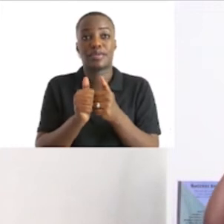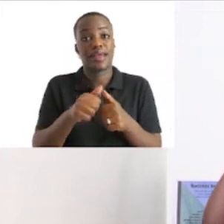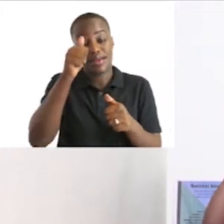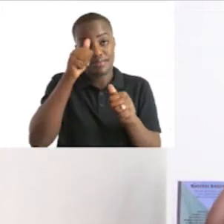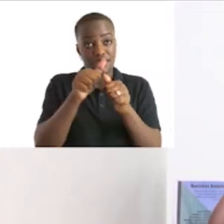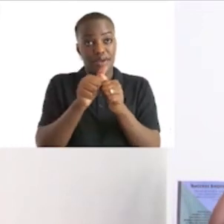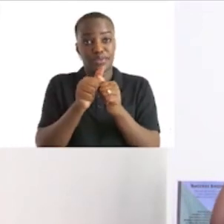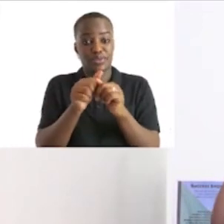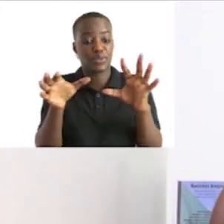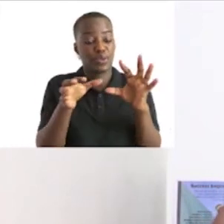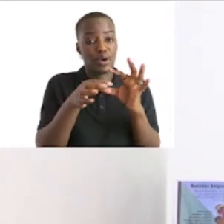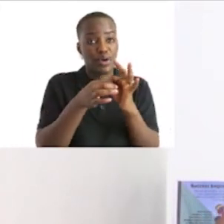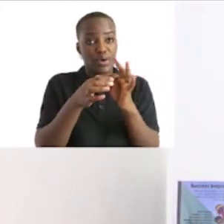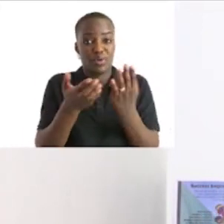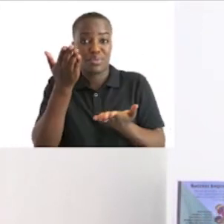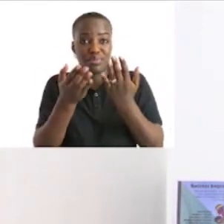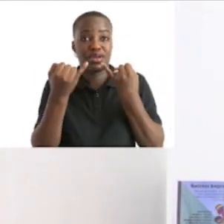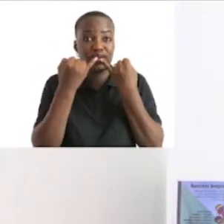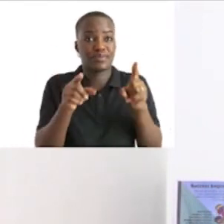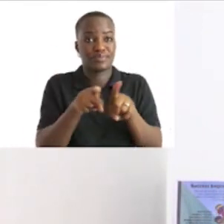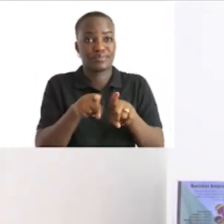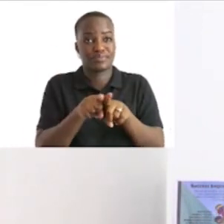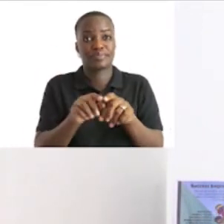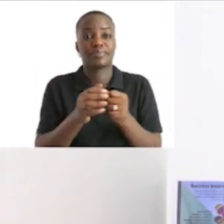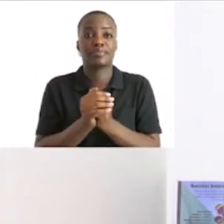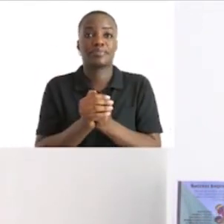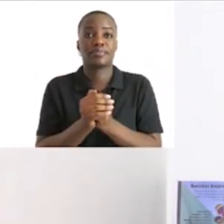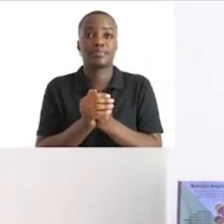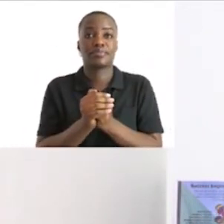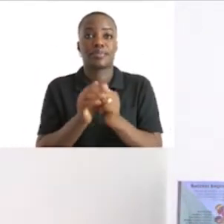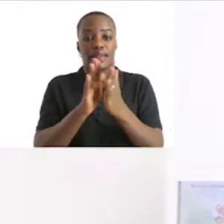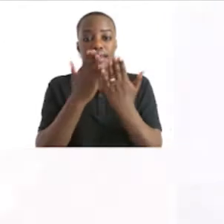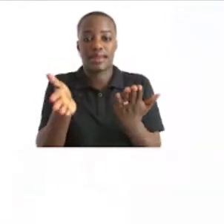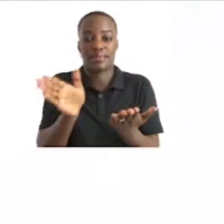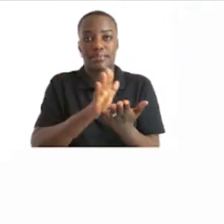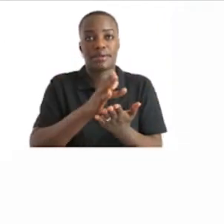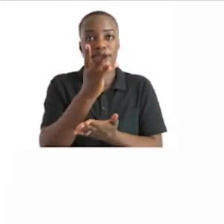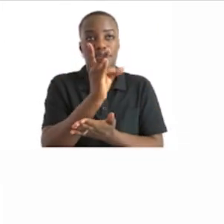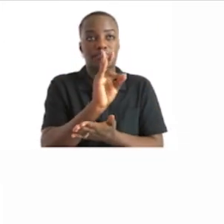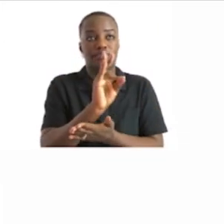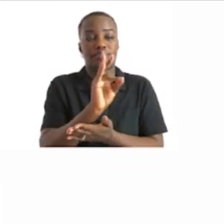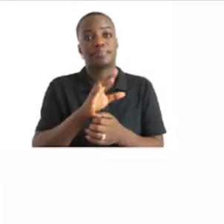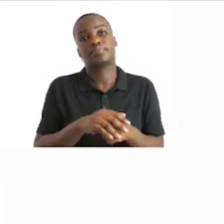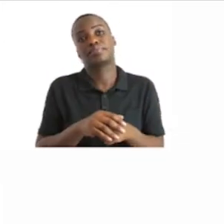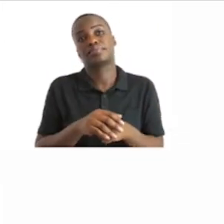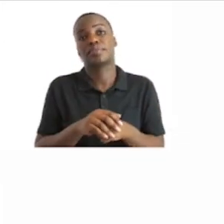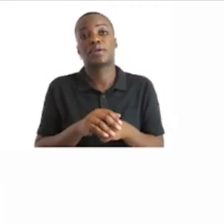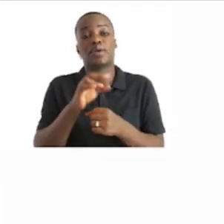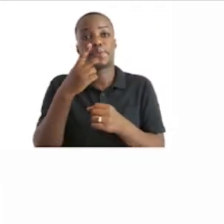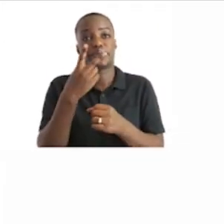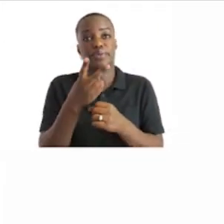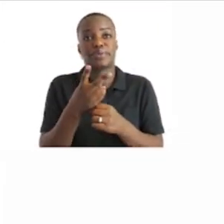check whether the information is the same. Let's now move on to page 7. On page 7, we are